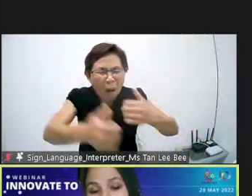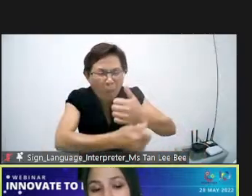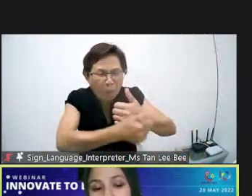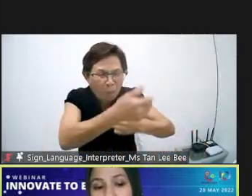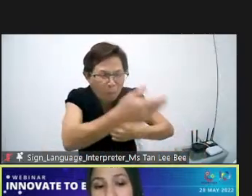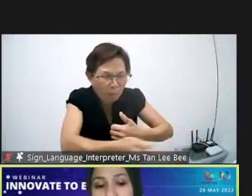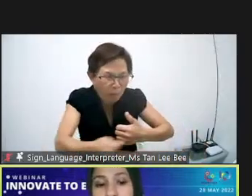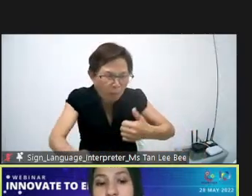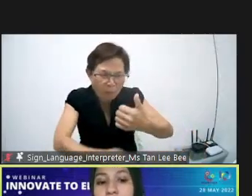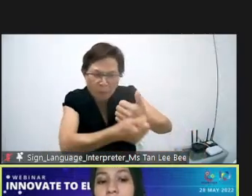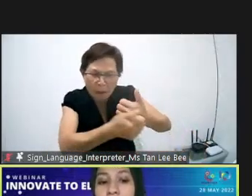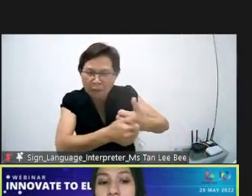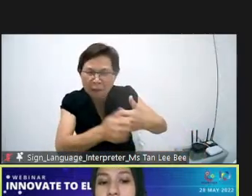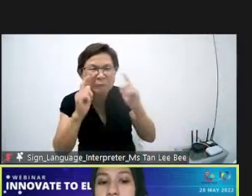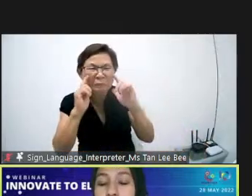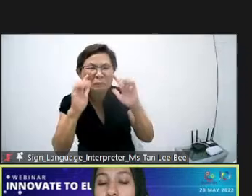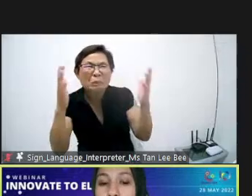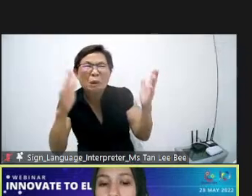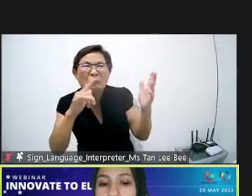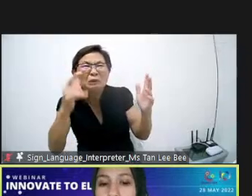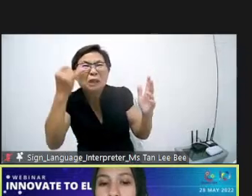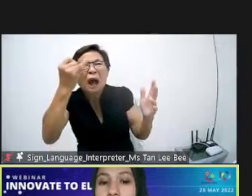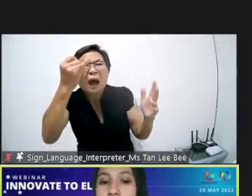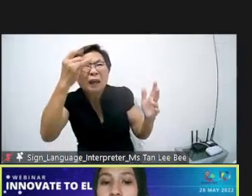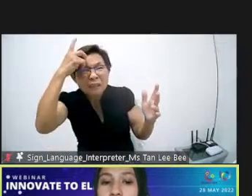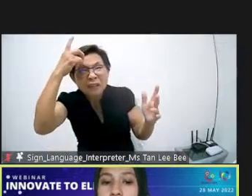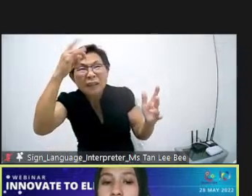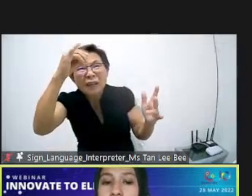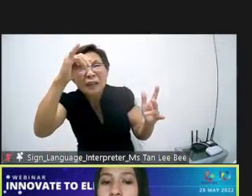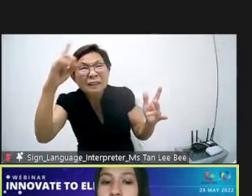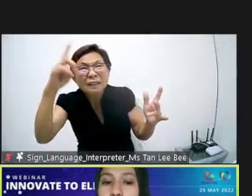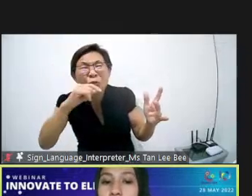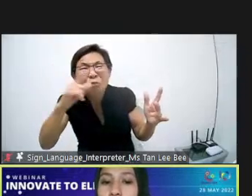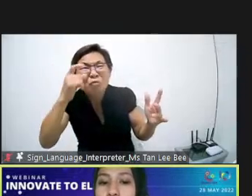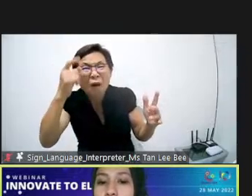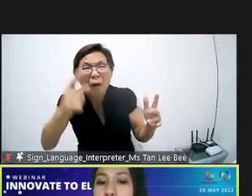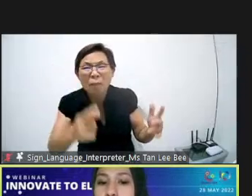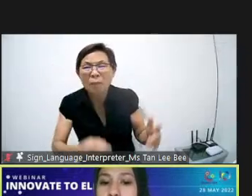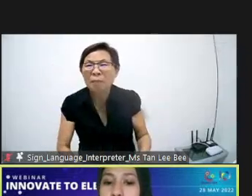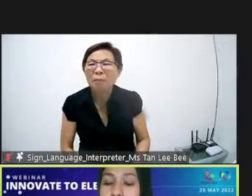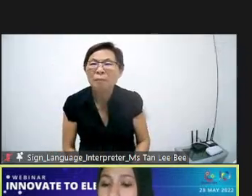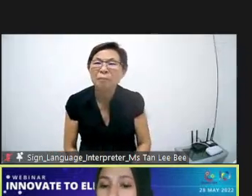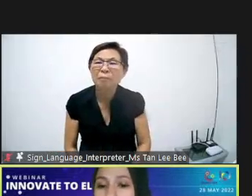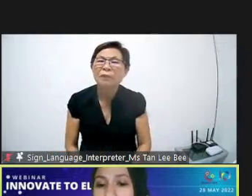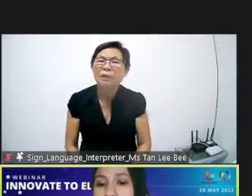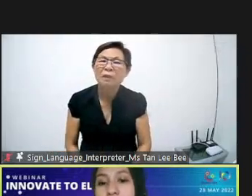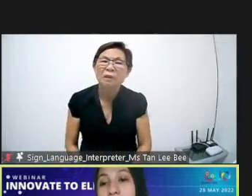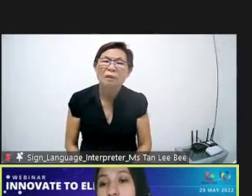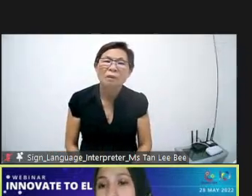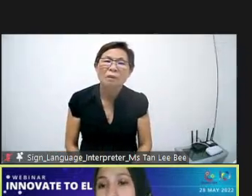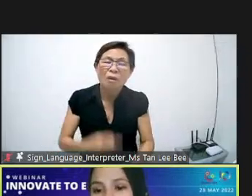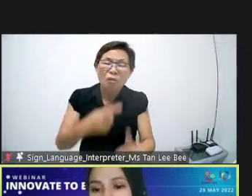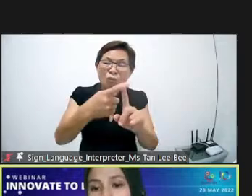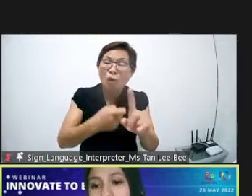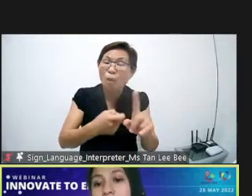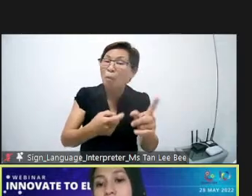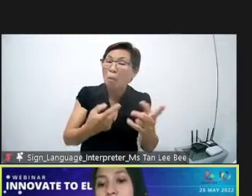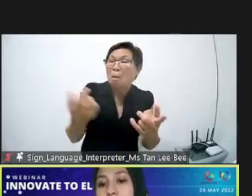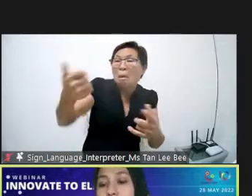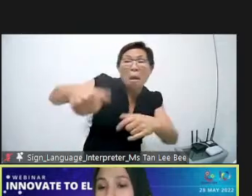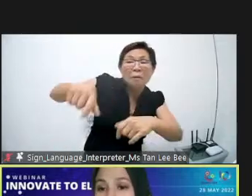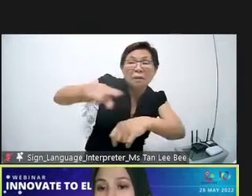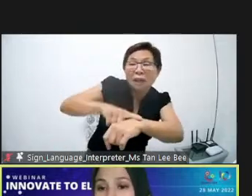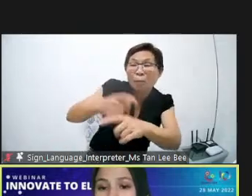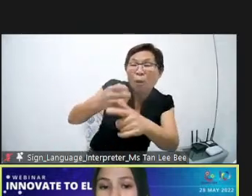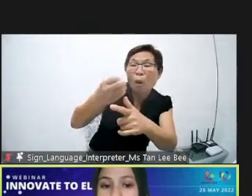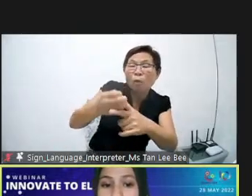additive. The need from them to learn anywhere and anytime